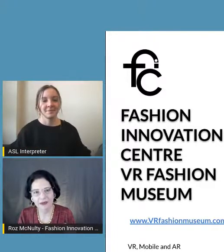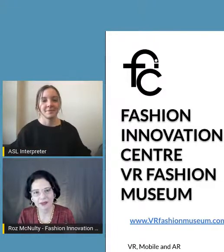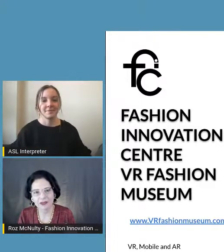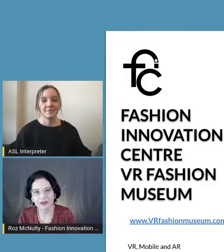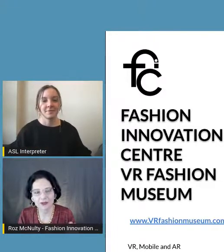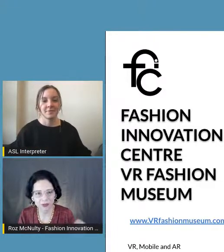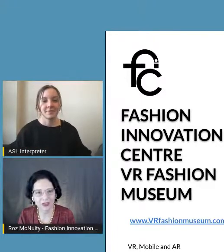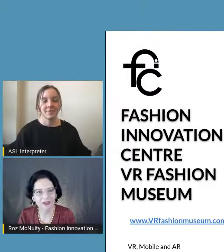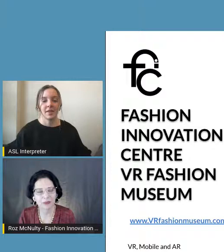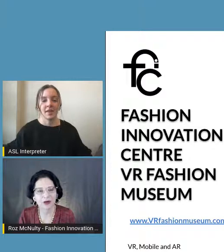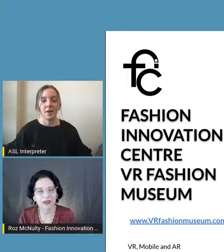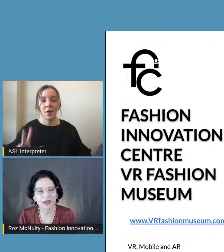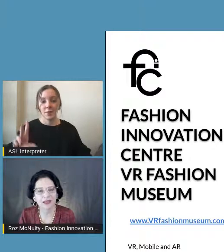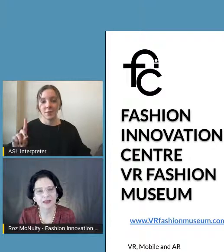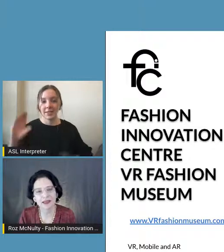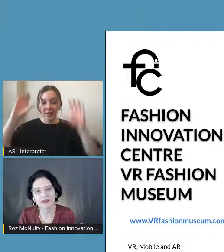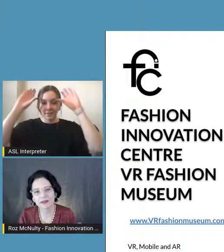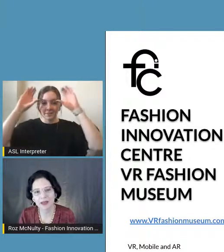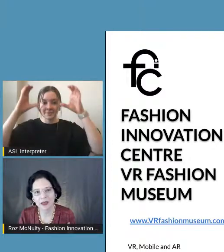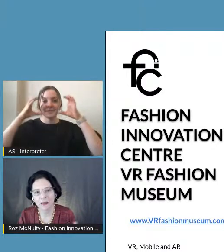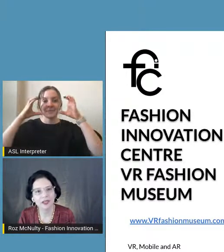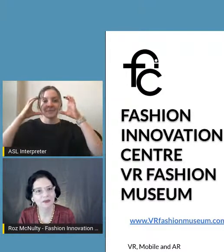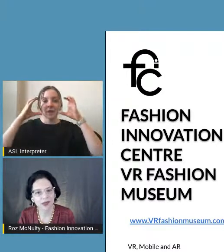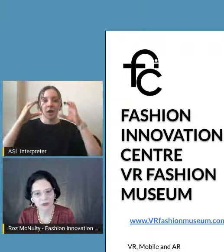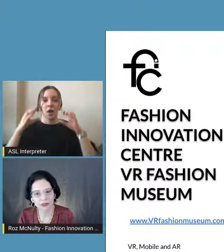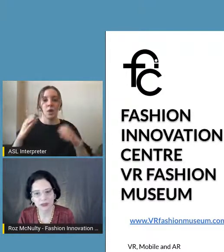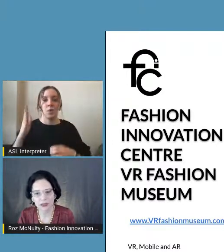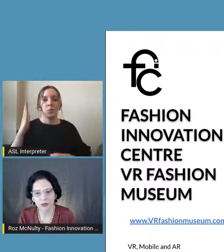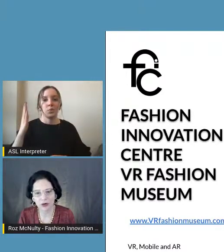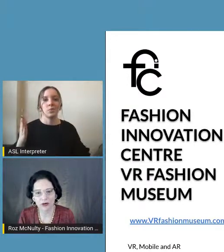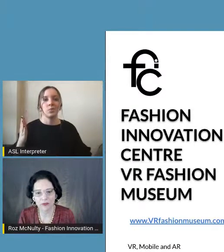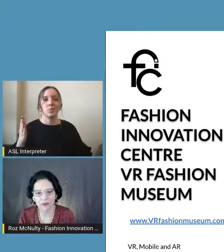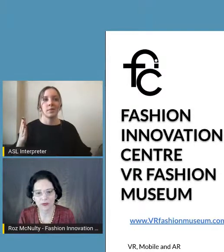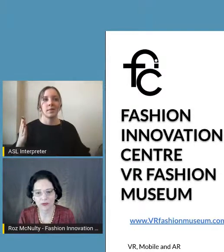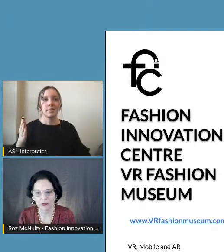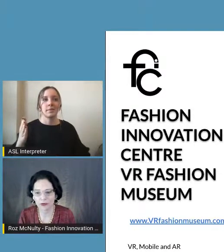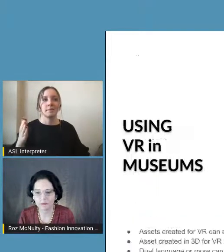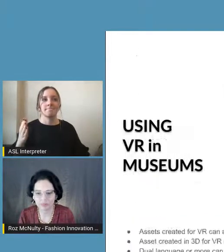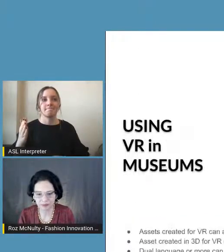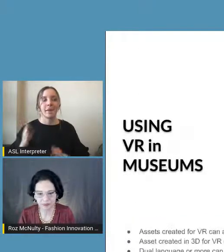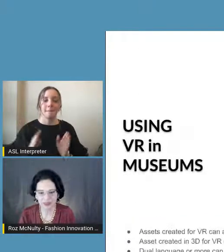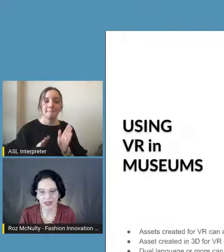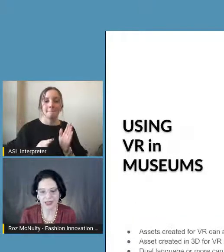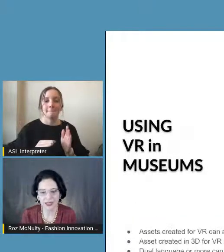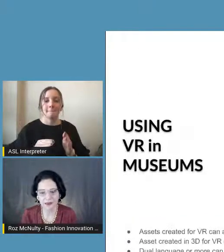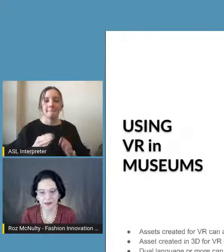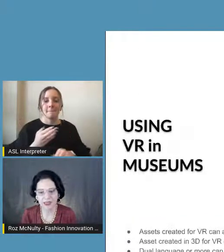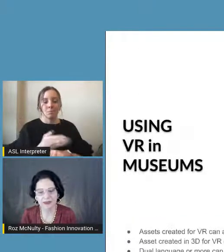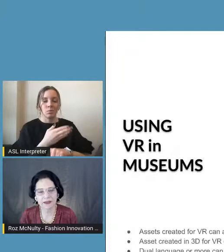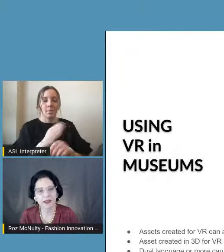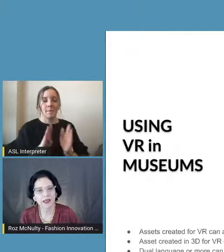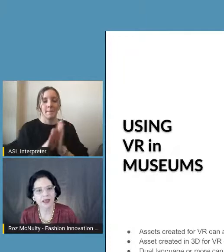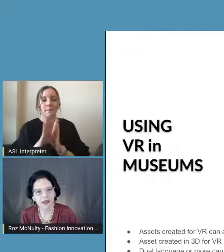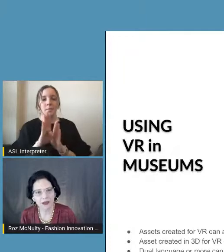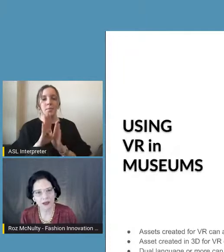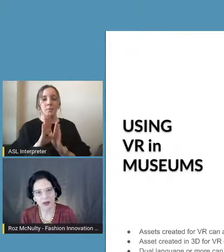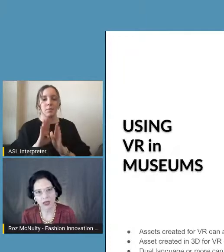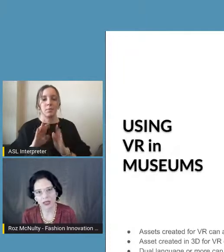3D headsets joining the market. But it's definitely part of the future. Again,